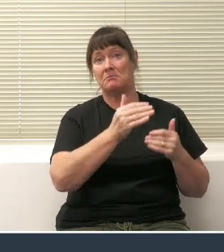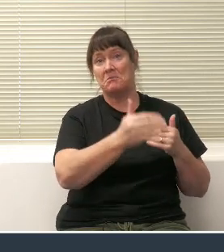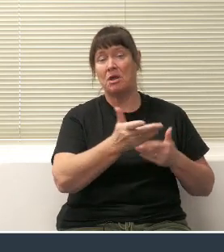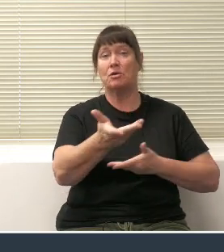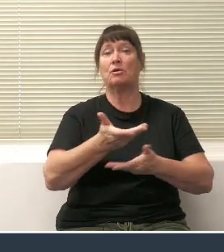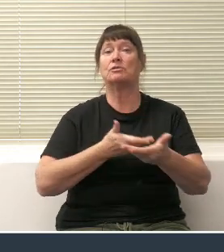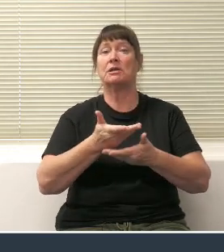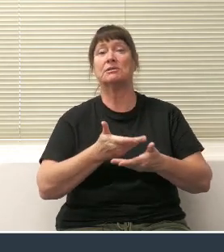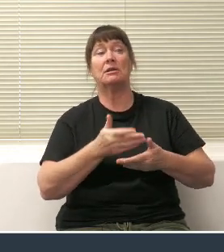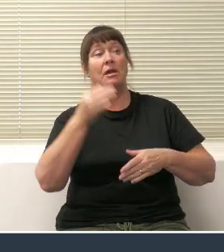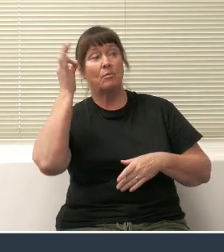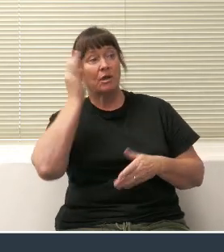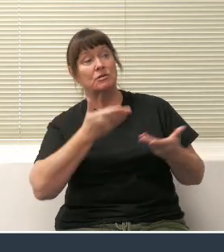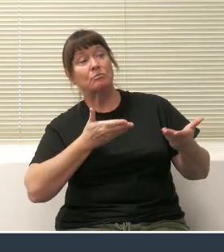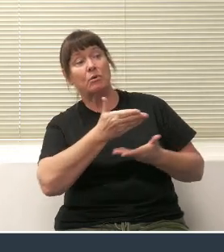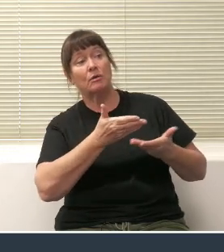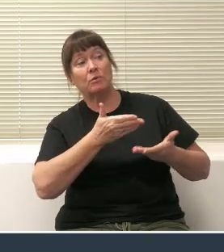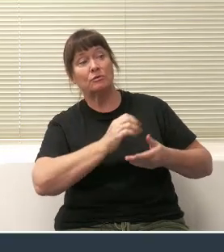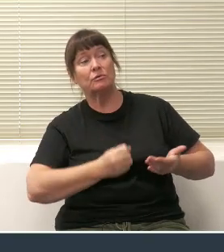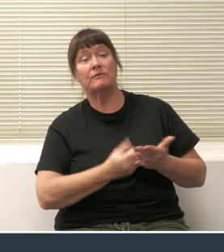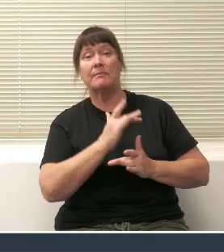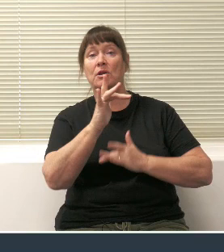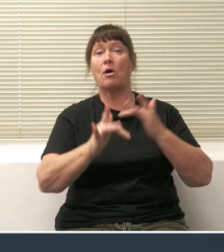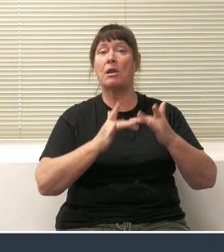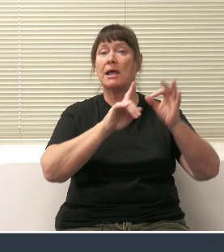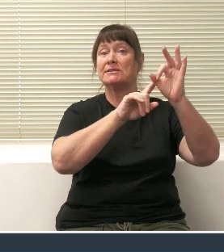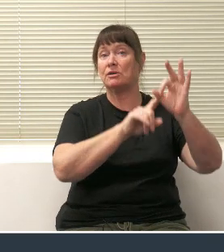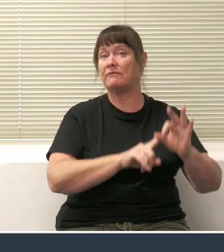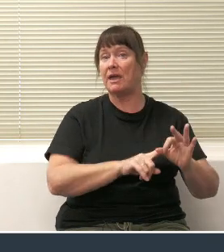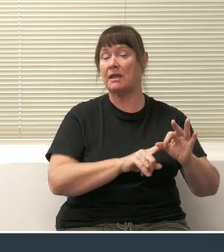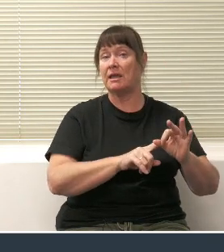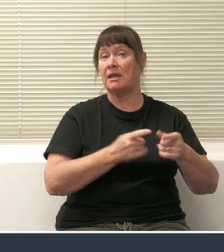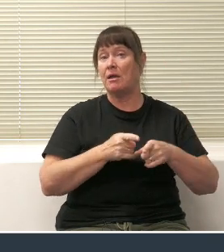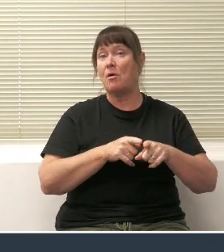worked with Council to develop an online survey, which was based on the